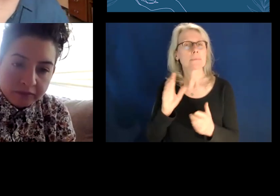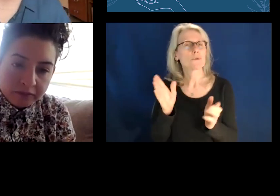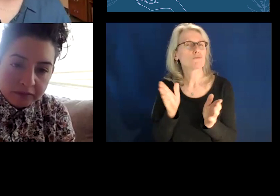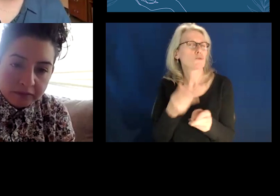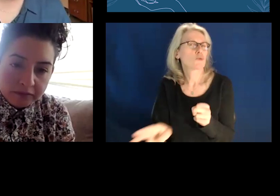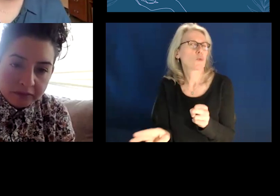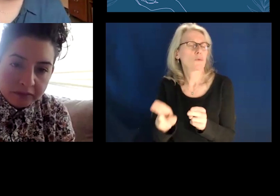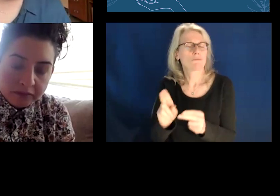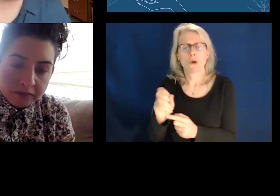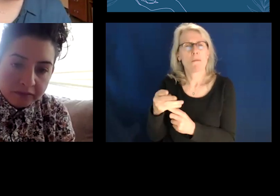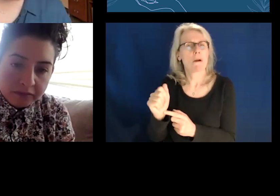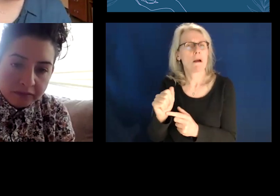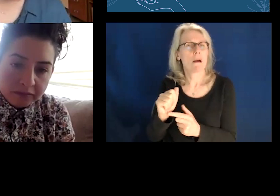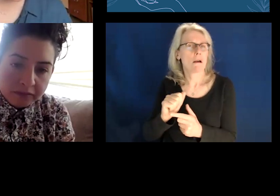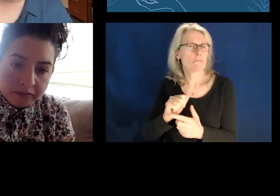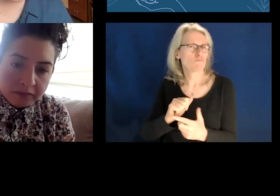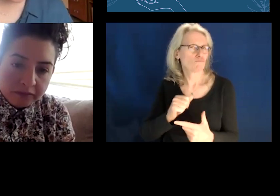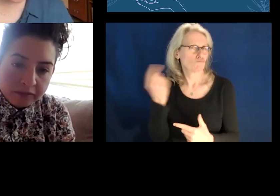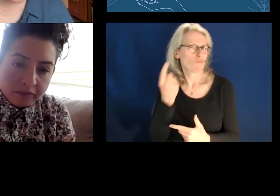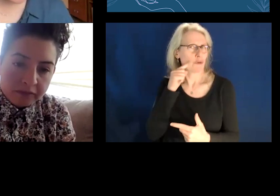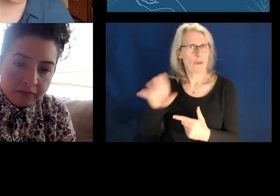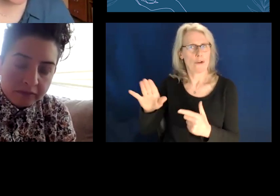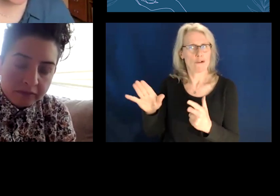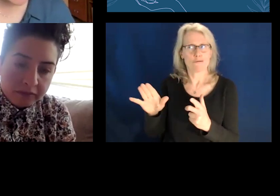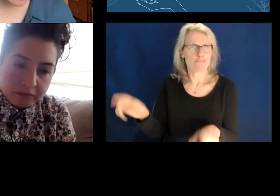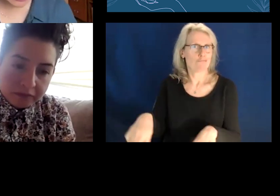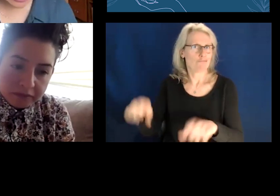for their festival, and.